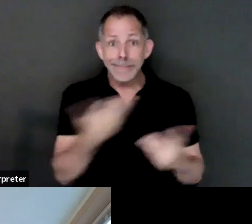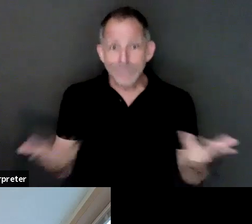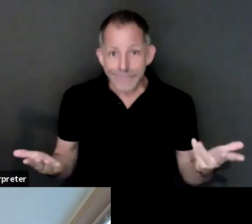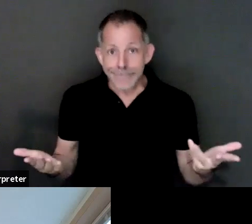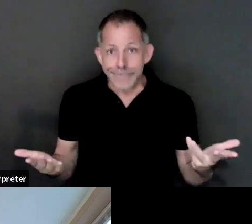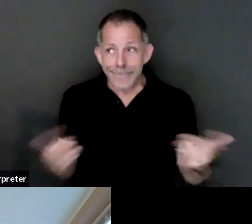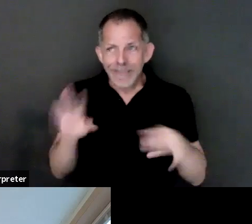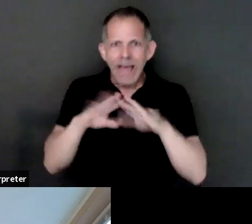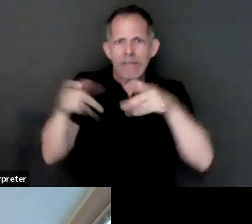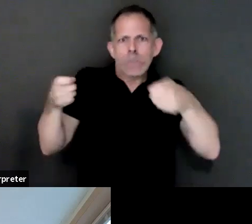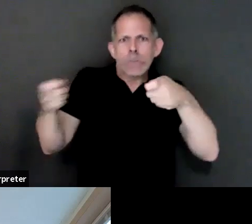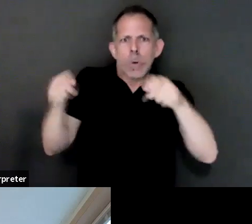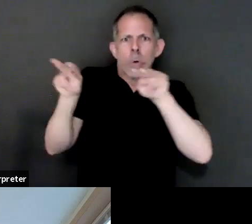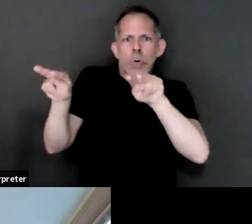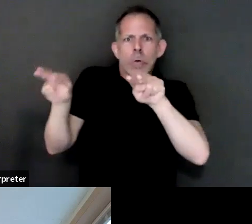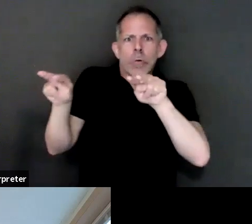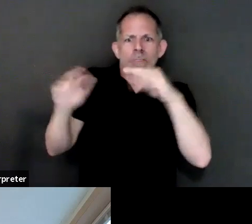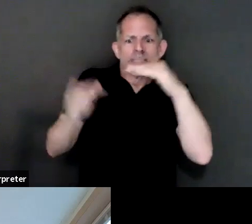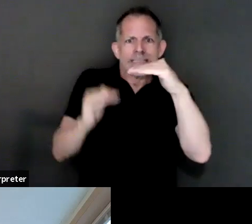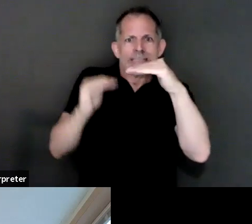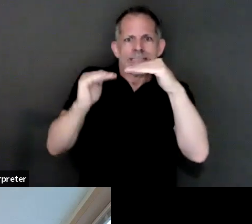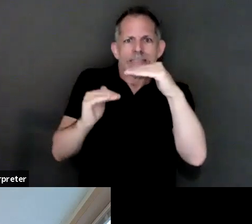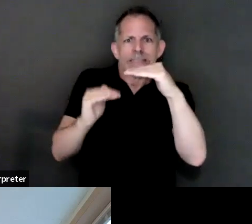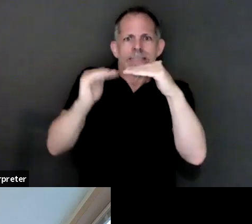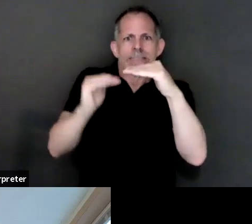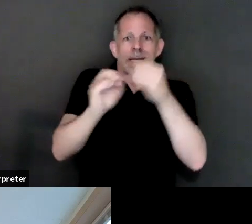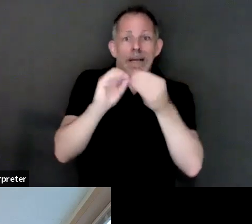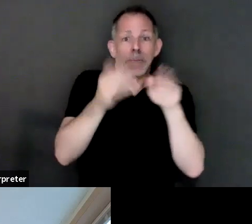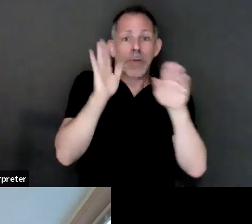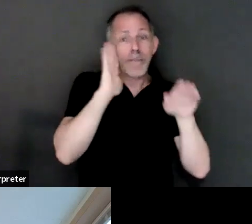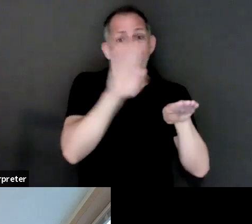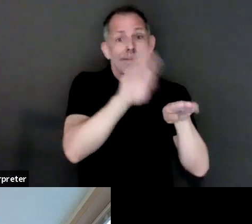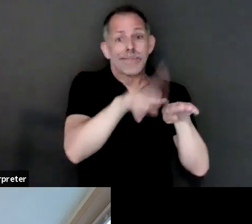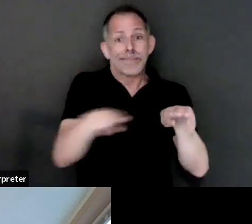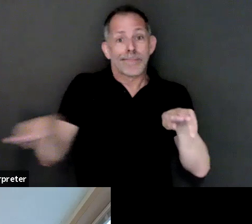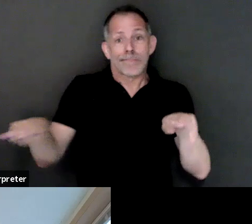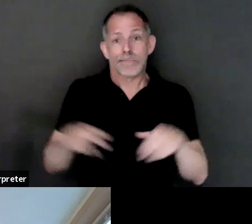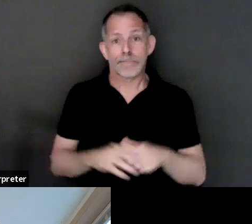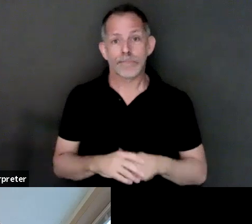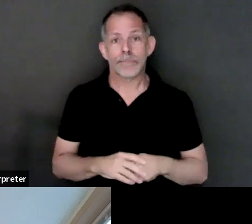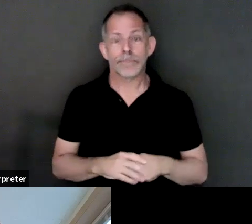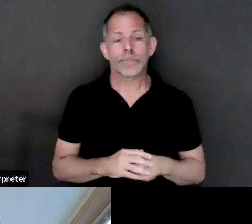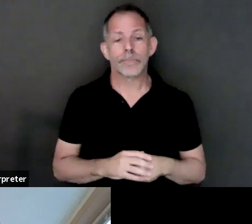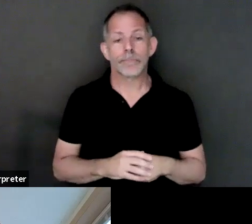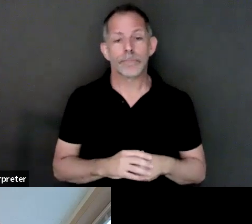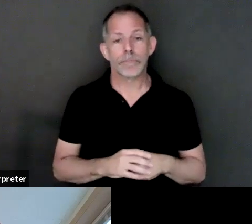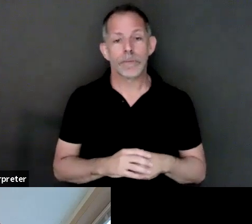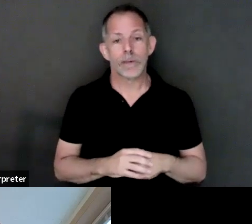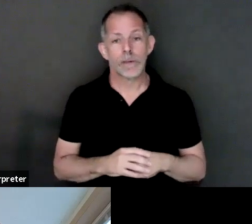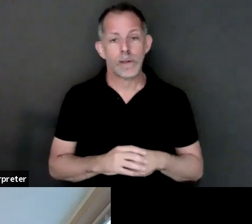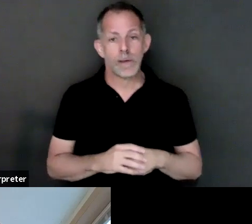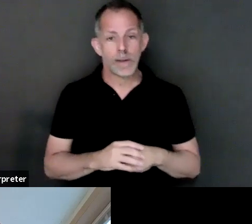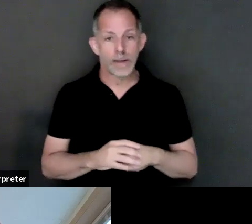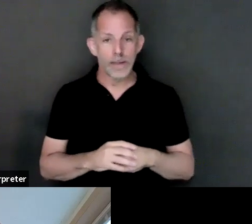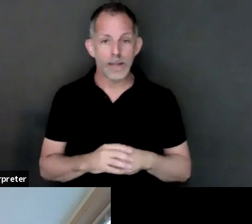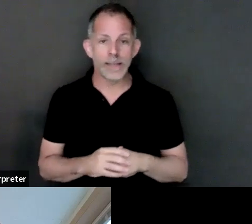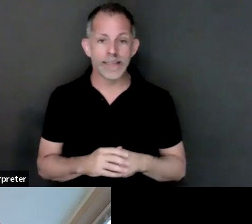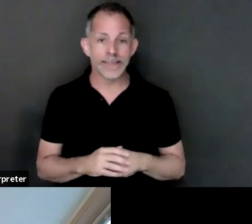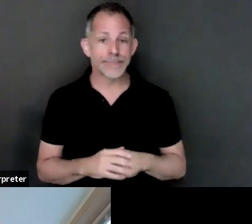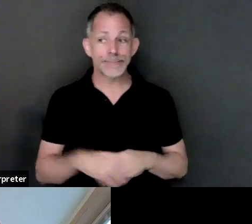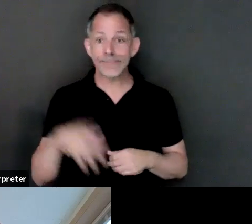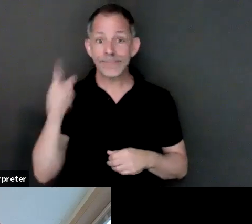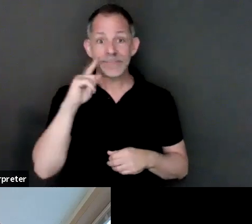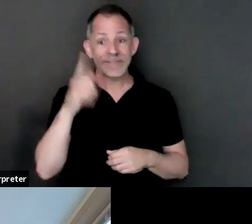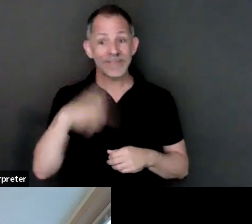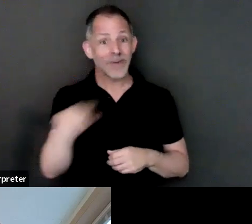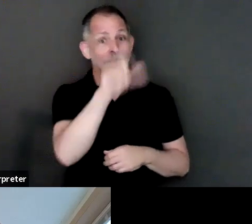where there is no capacity and people who desperately need healthcare can't get it because we're full up, and